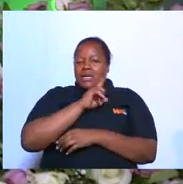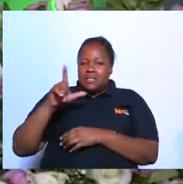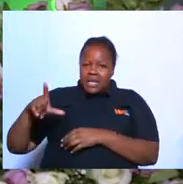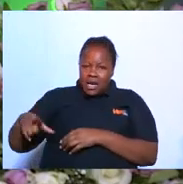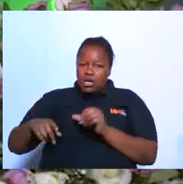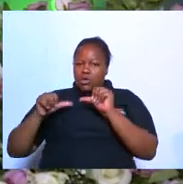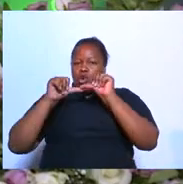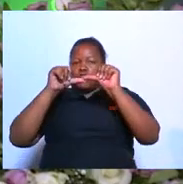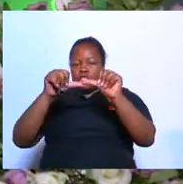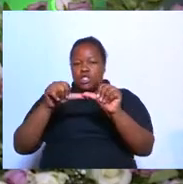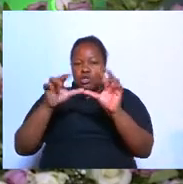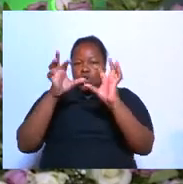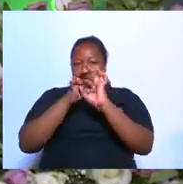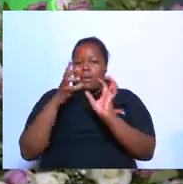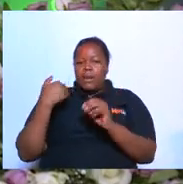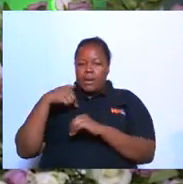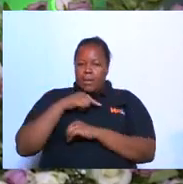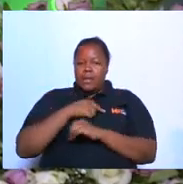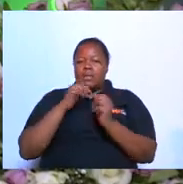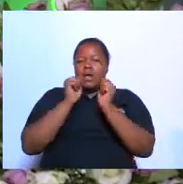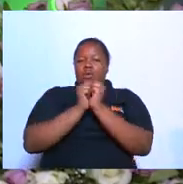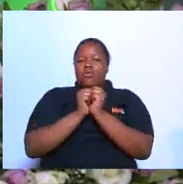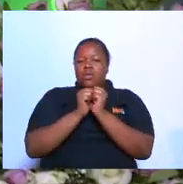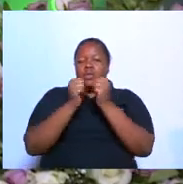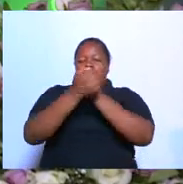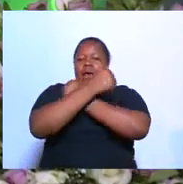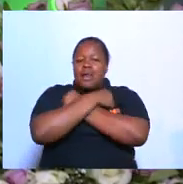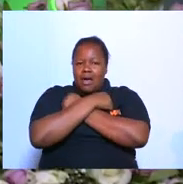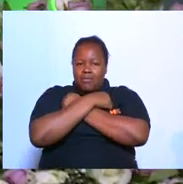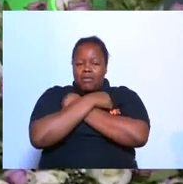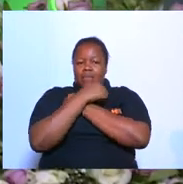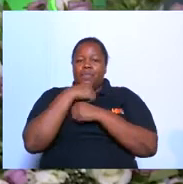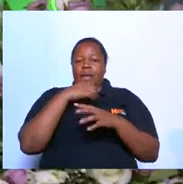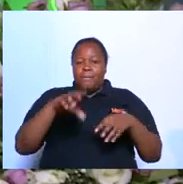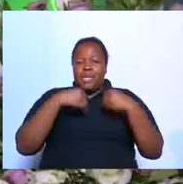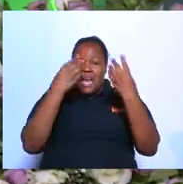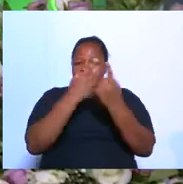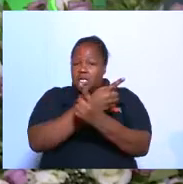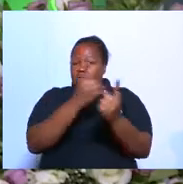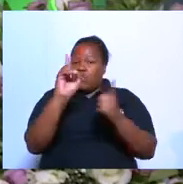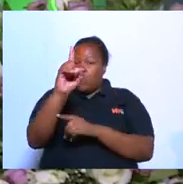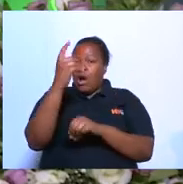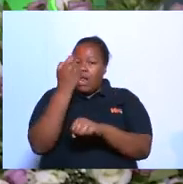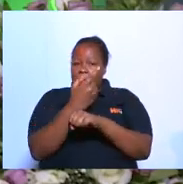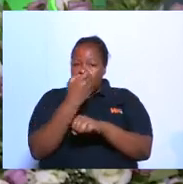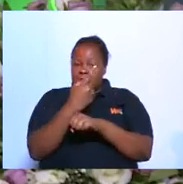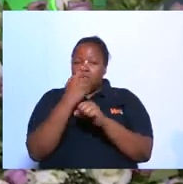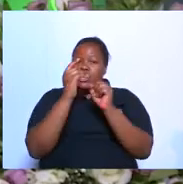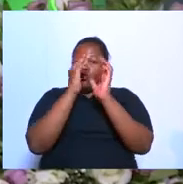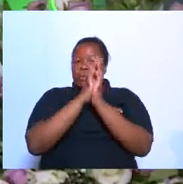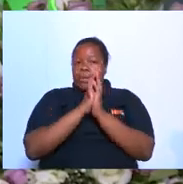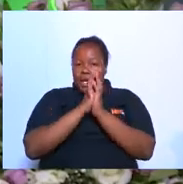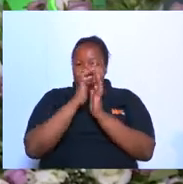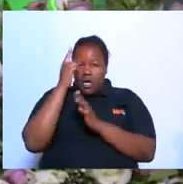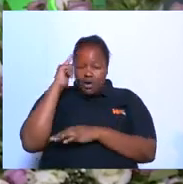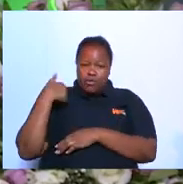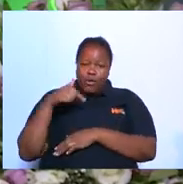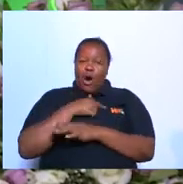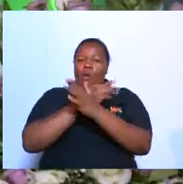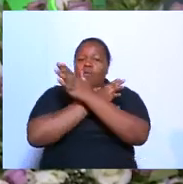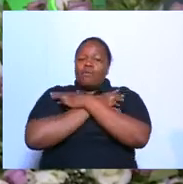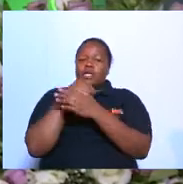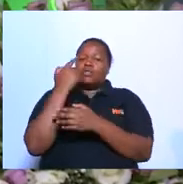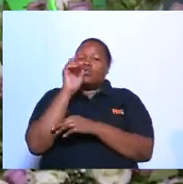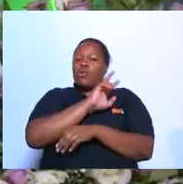binding Us in codes of love I give you one minute to pray for our friends